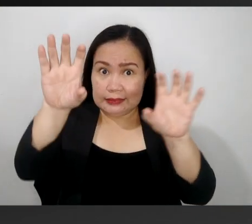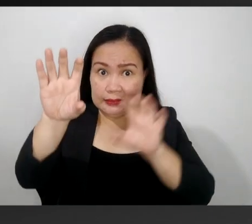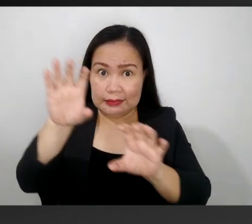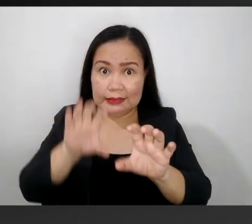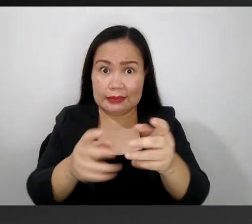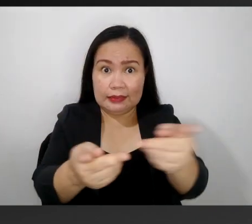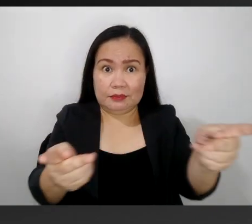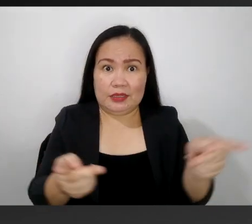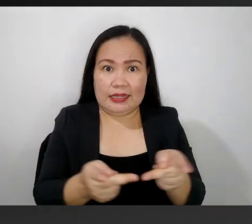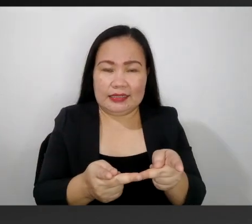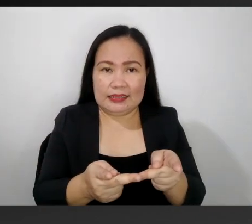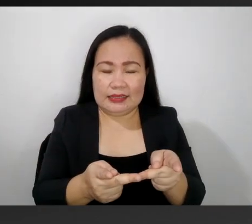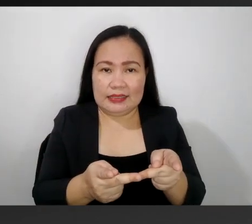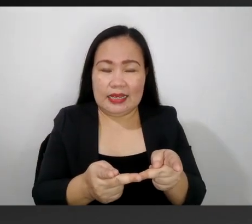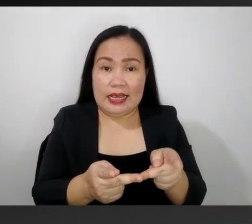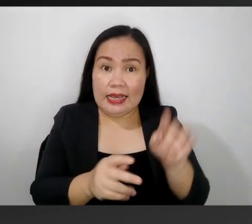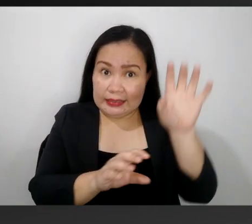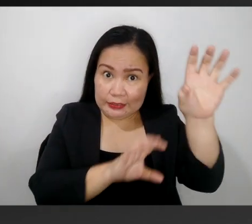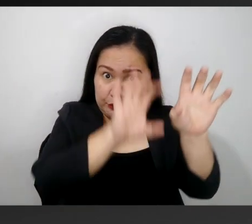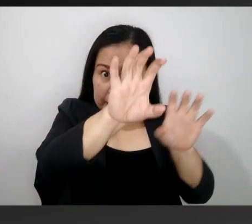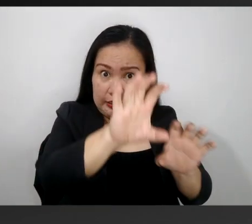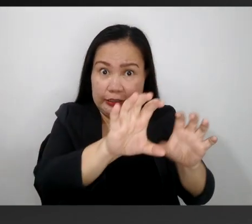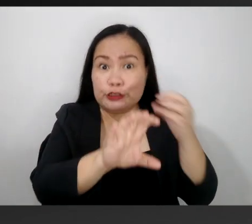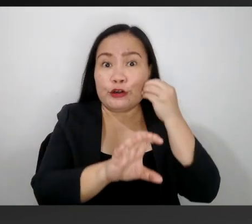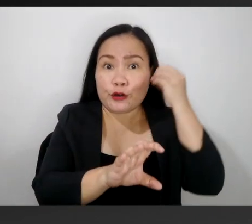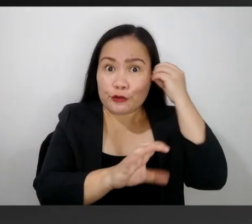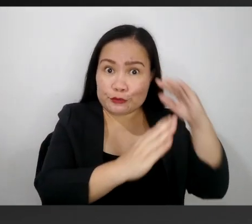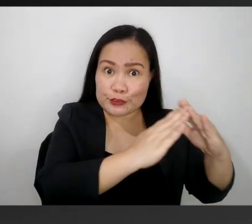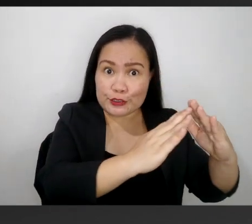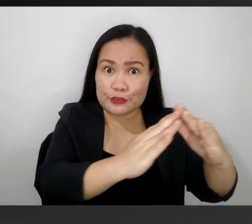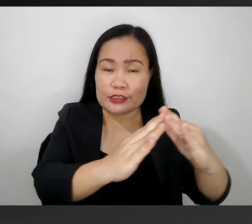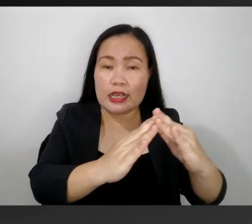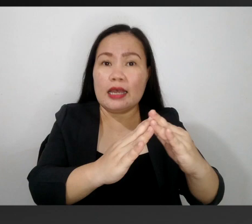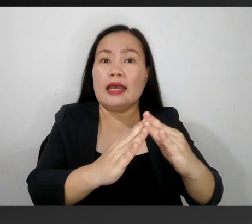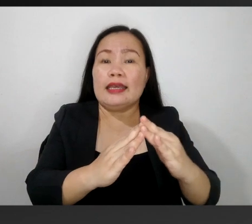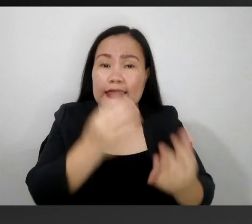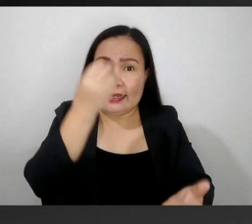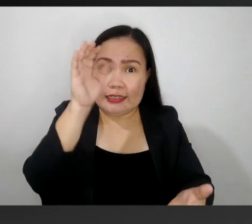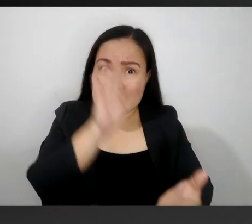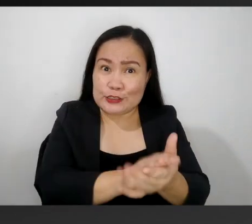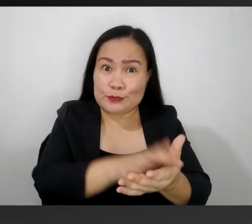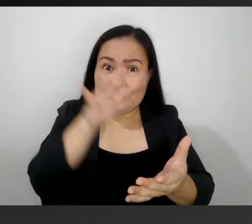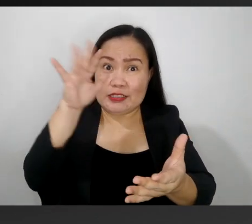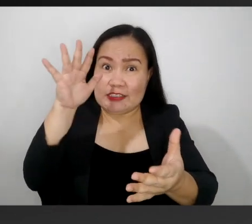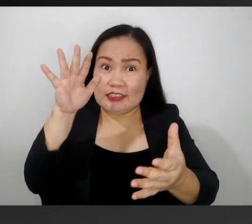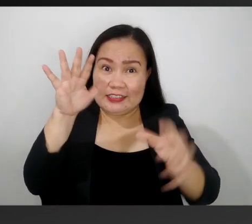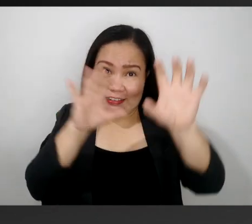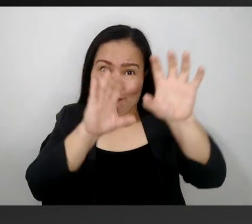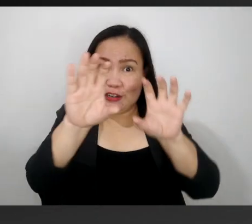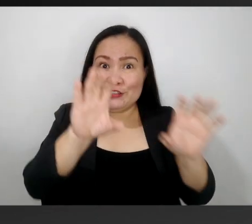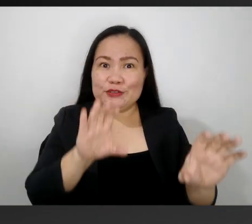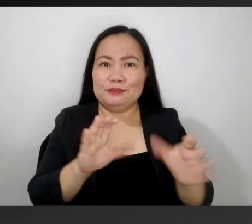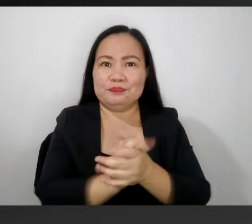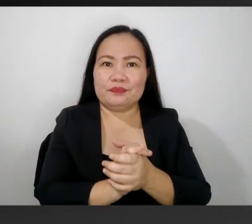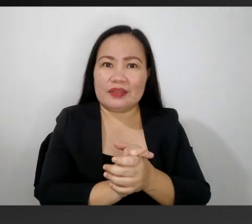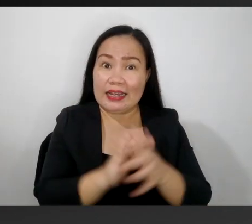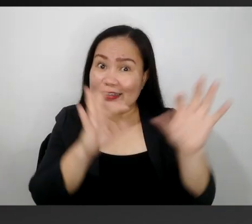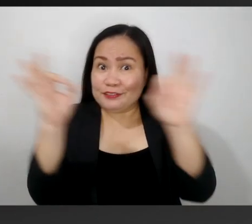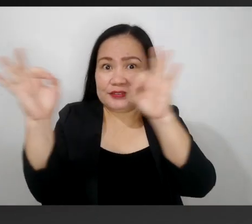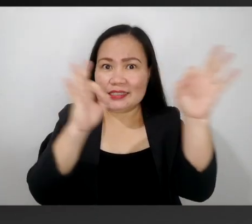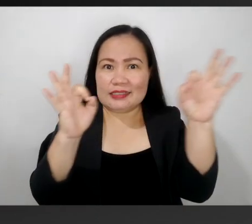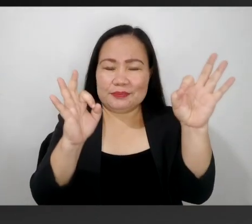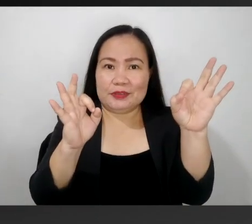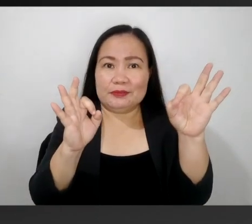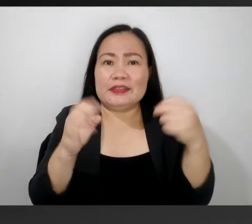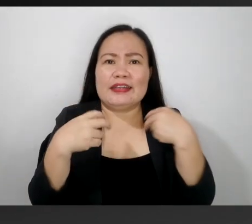individually, such as decorating their homes and placing decorations and expensive furnishings. The festival will